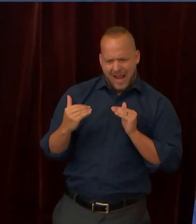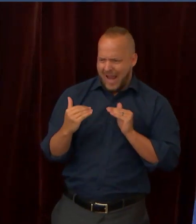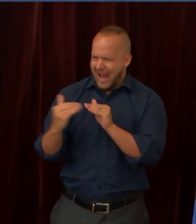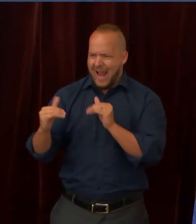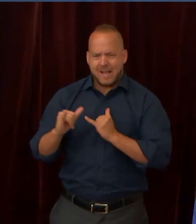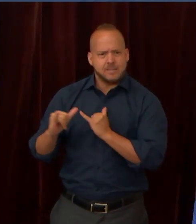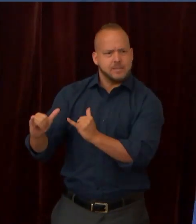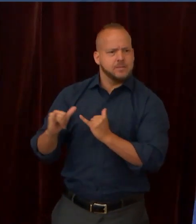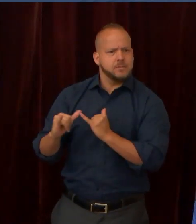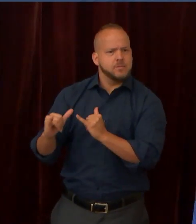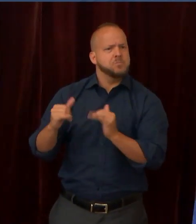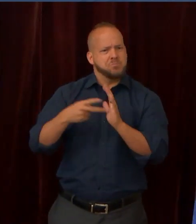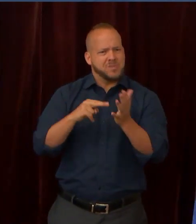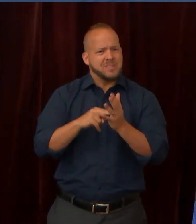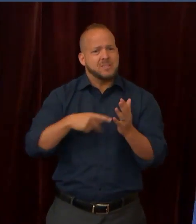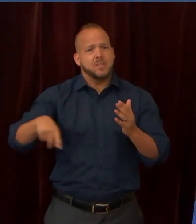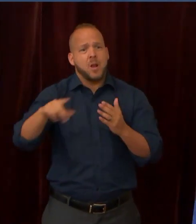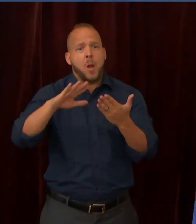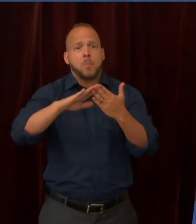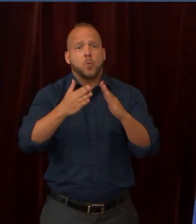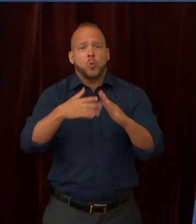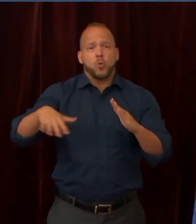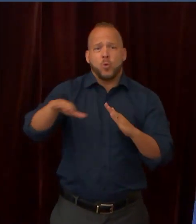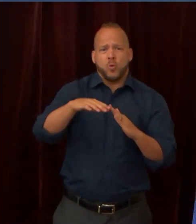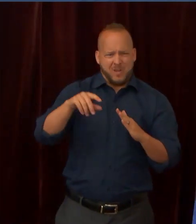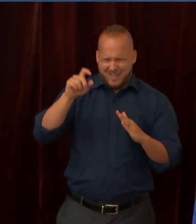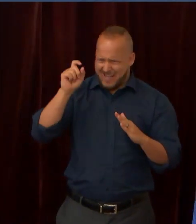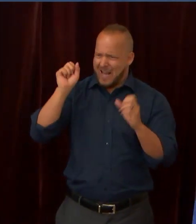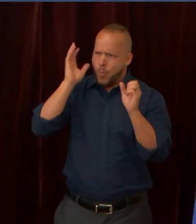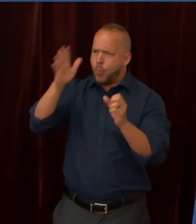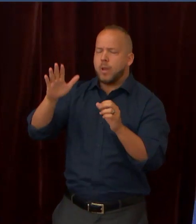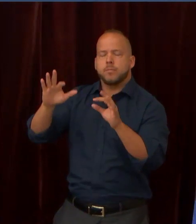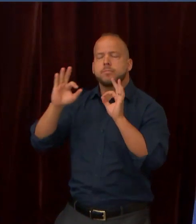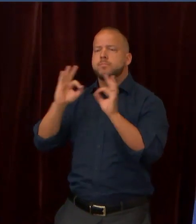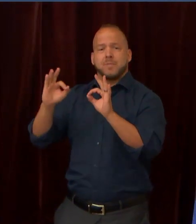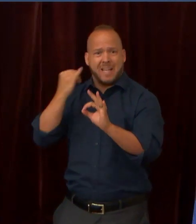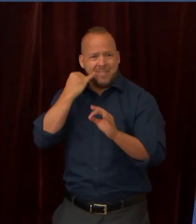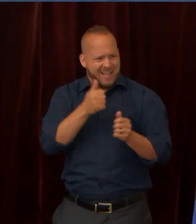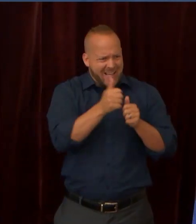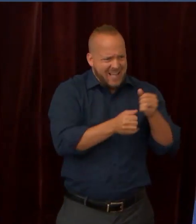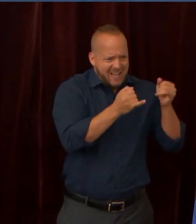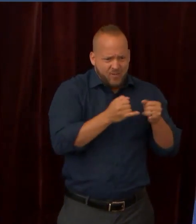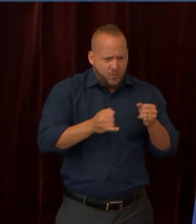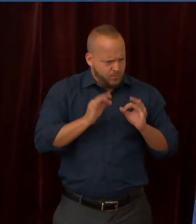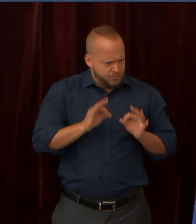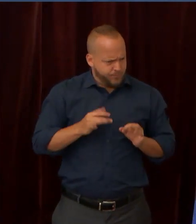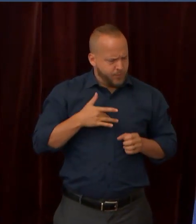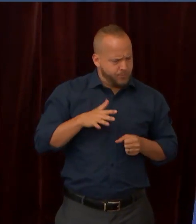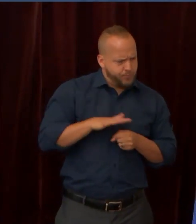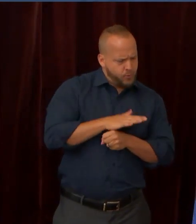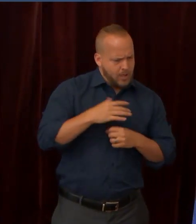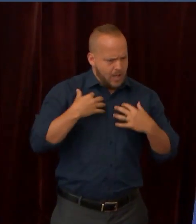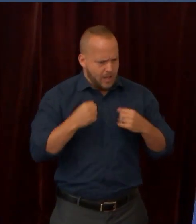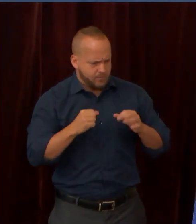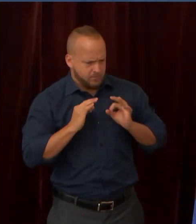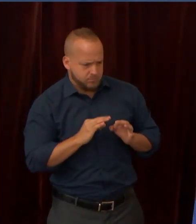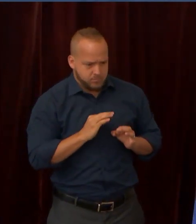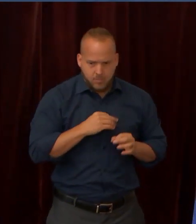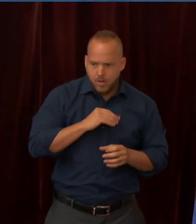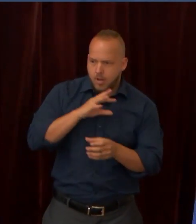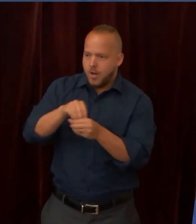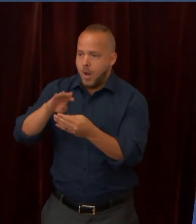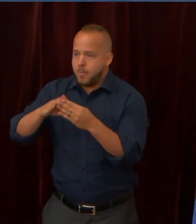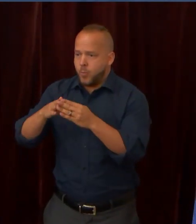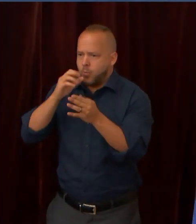its individuals, each with their own unique qualities, abilities, and contributions. And in the giant community that is our great state